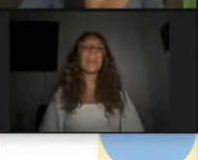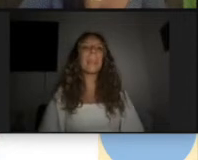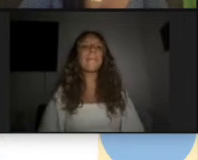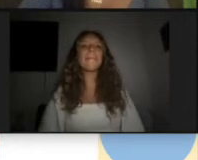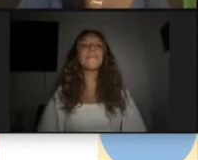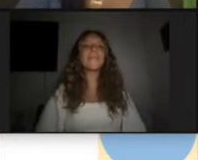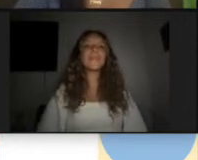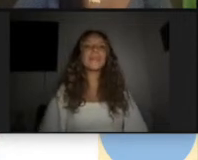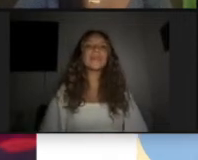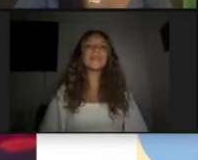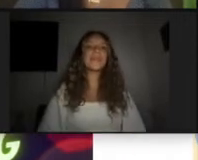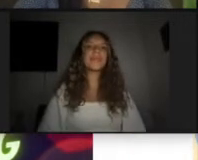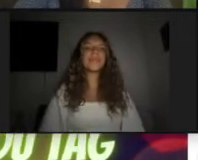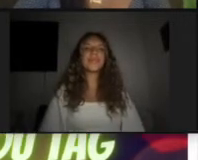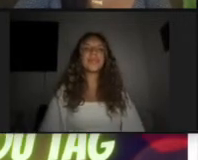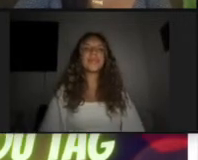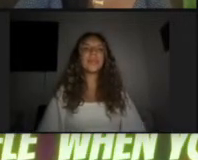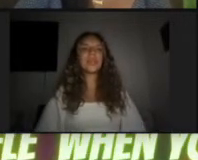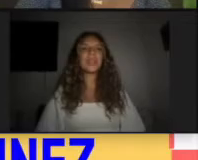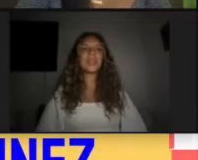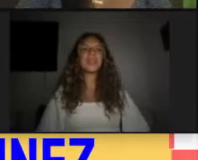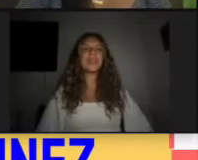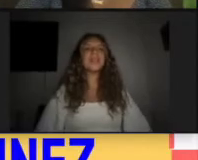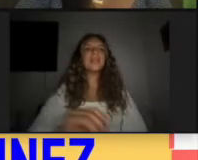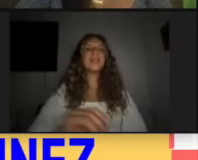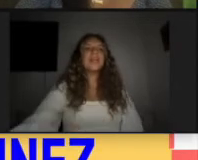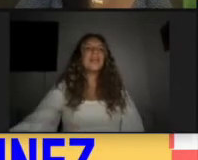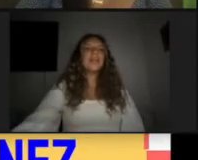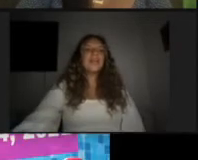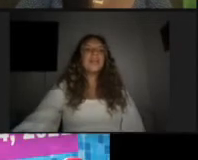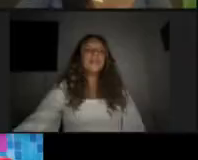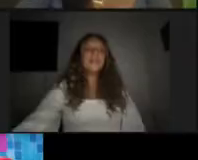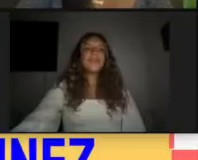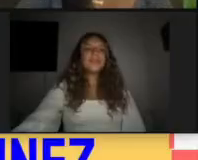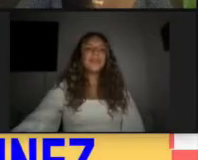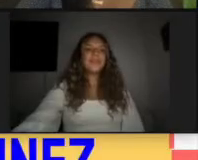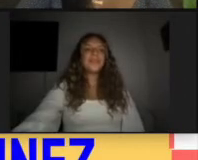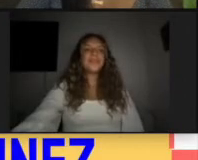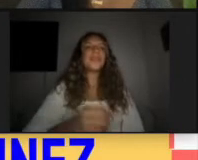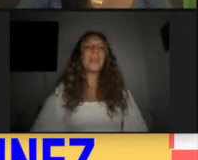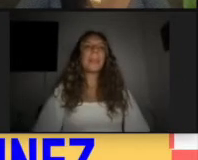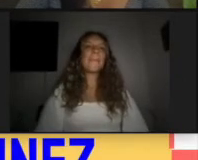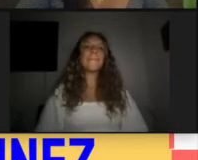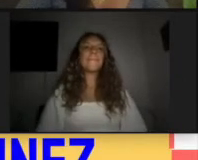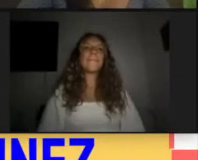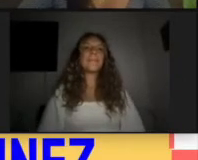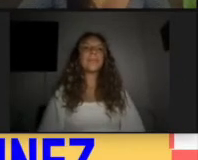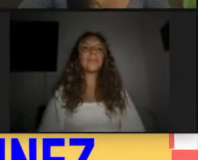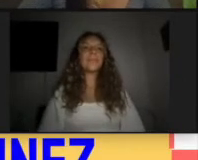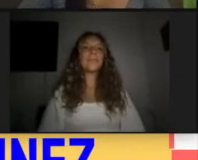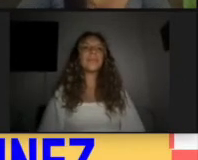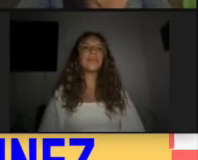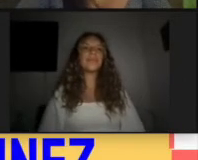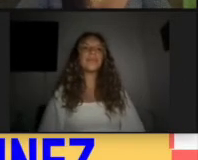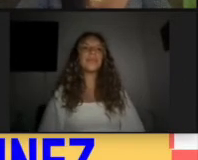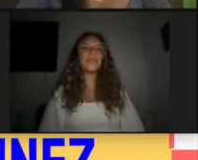and now a message from ms martinez thank you to all of the students who participated in